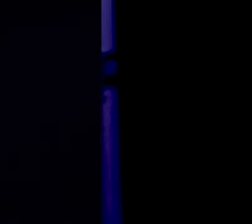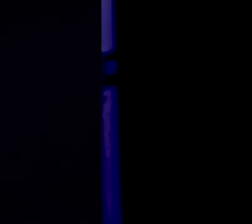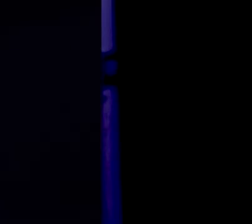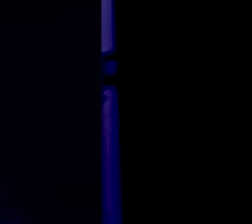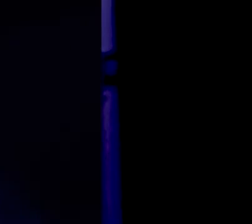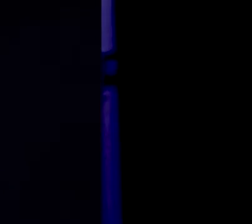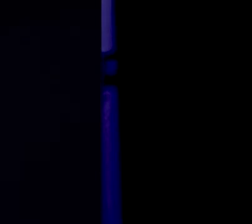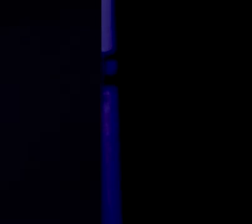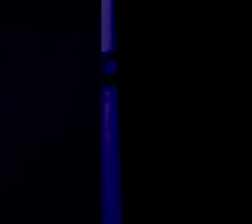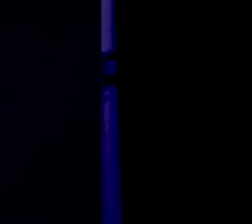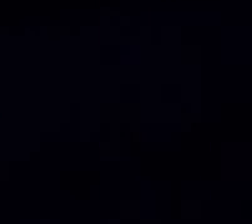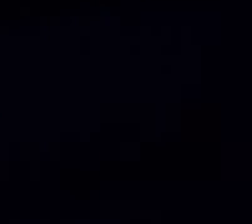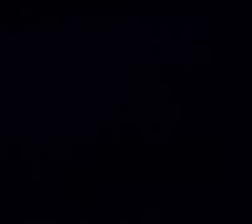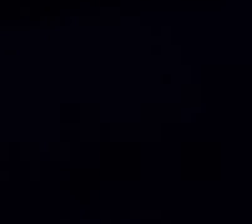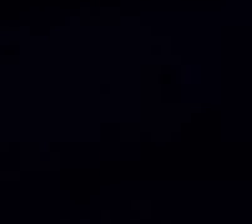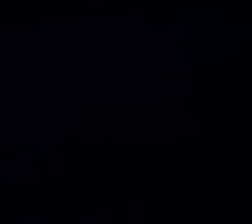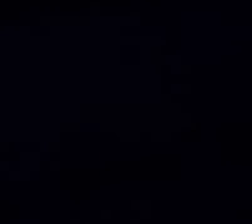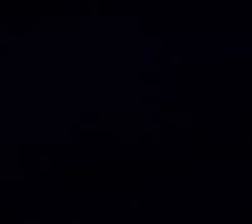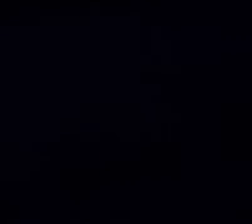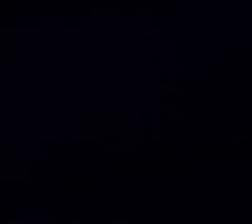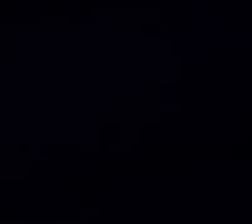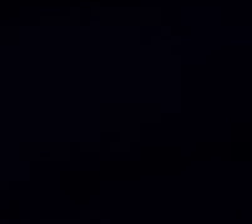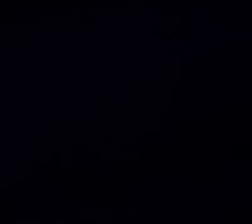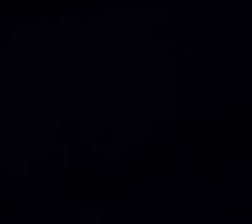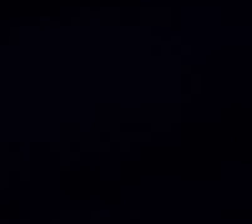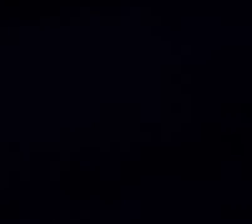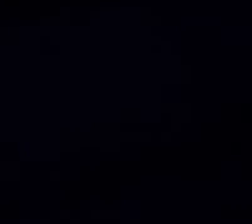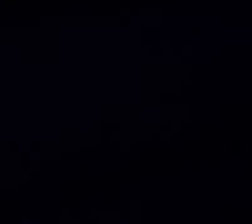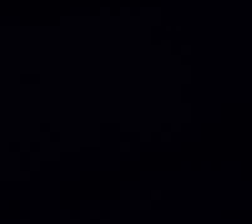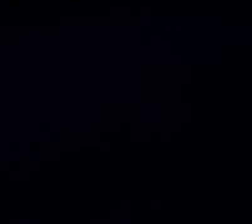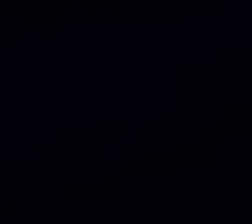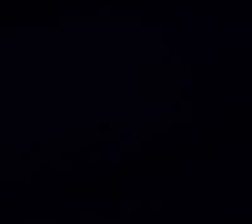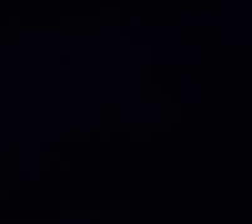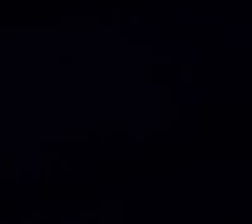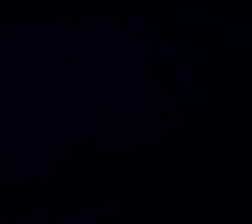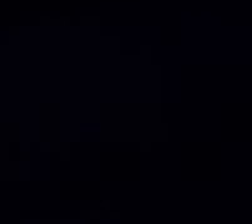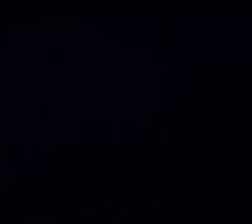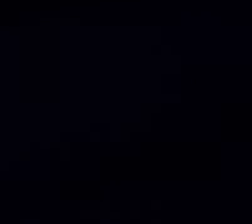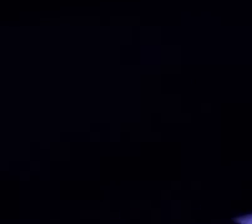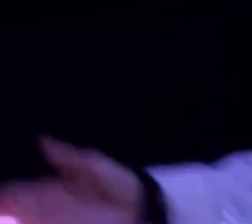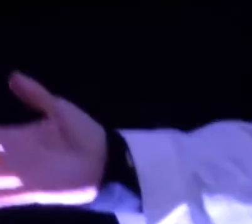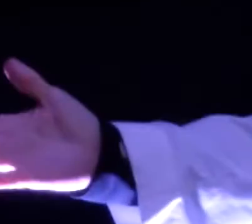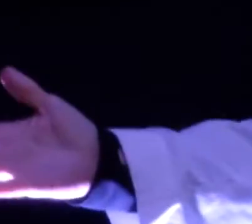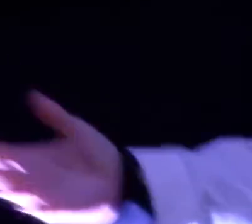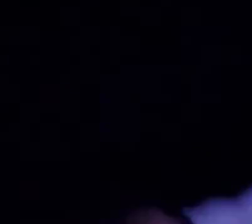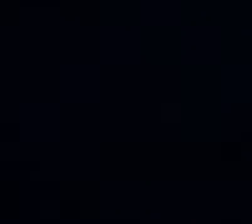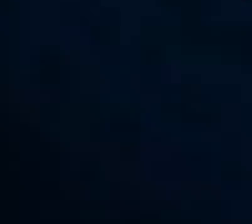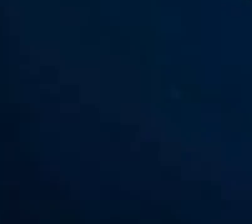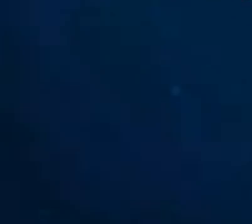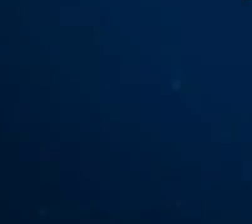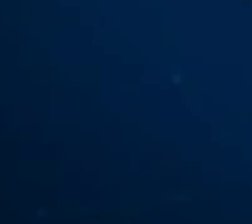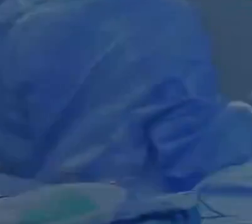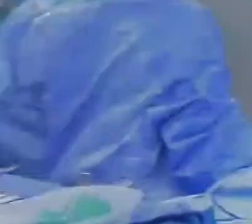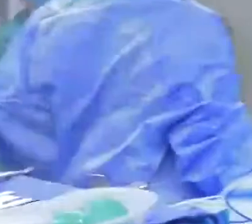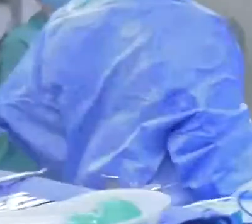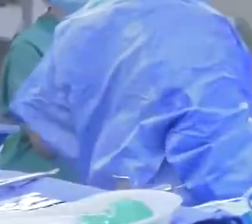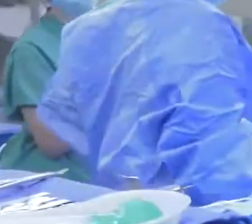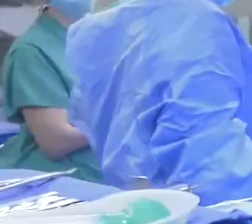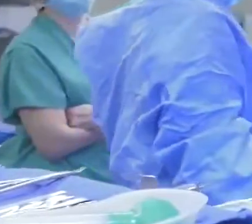Not so much. So remember, let's keep each other safe. Let's keep our masks on.